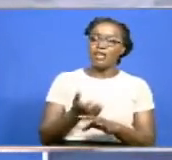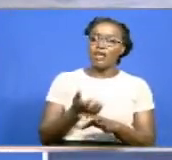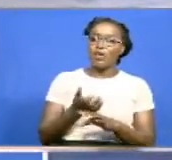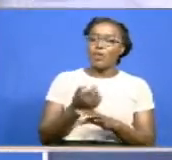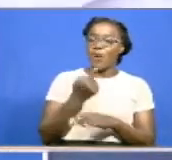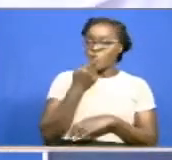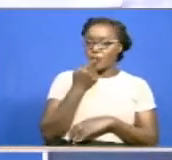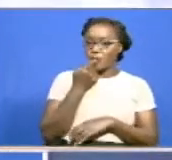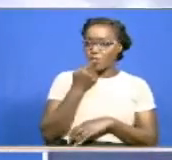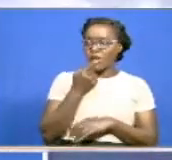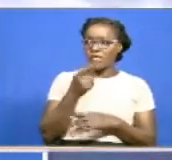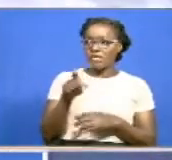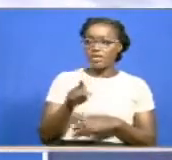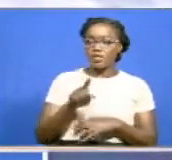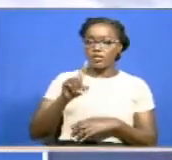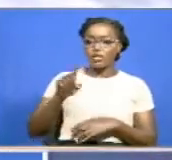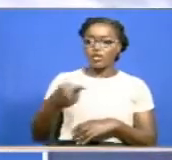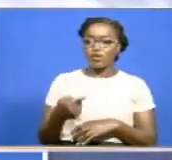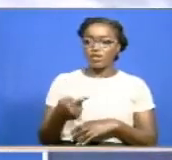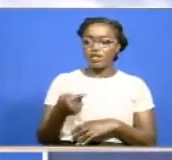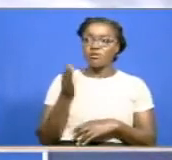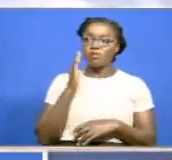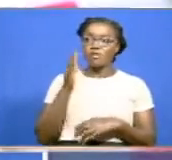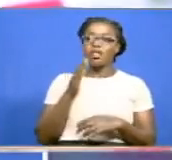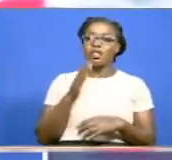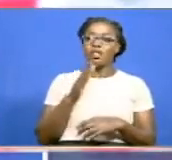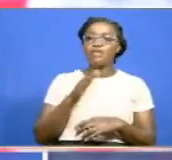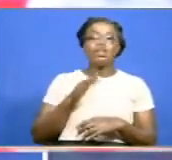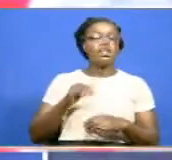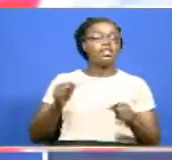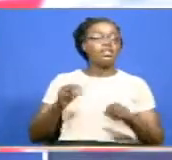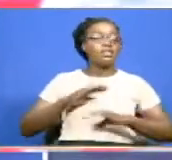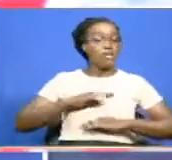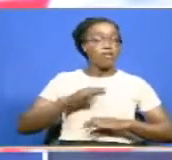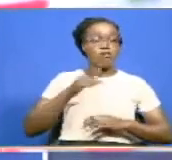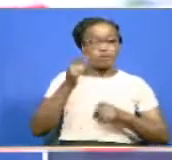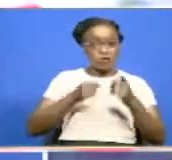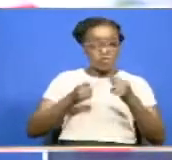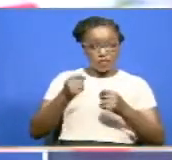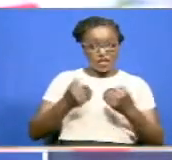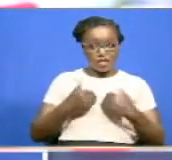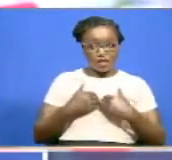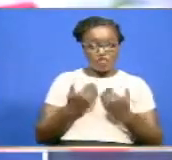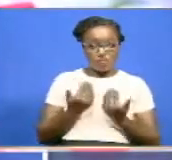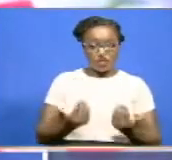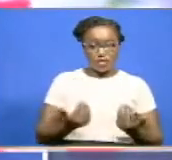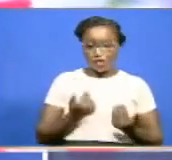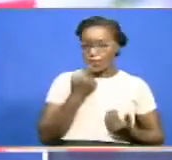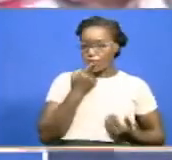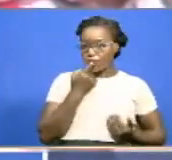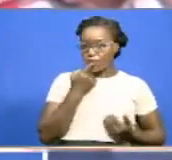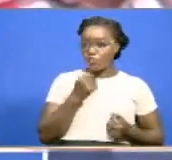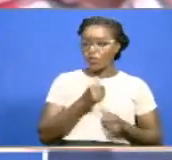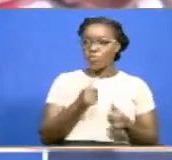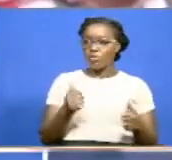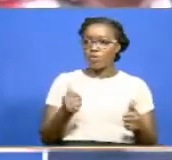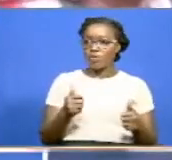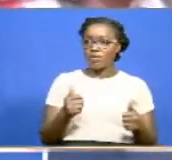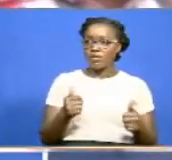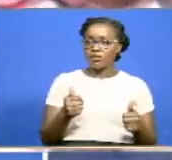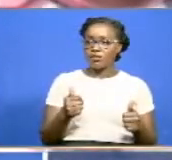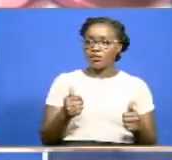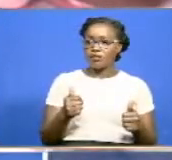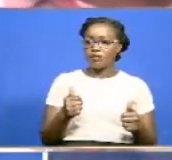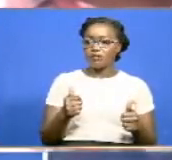over 1,000 shillings, since the mother is not able to produce enough milk for the three to breastfeed exclusively.